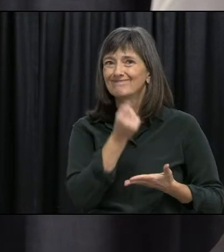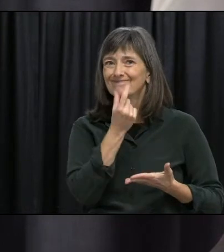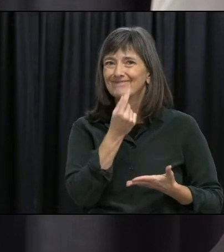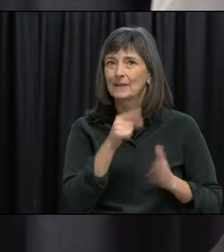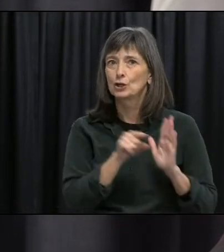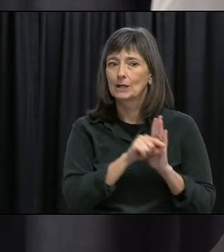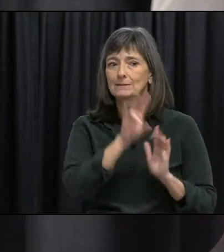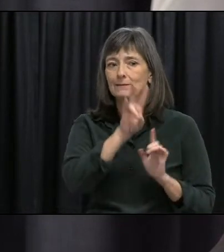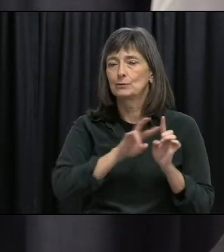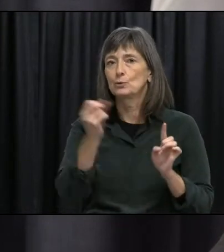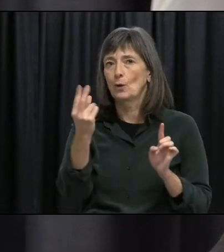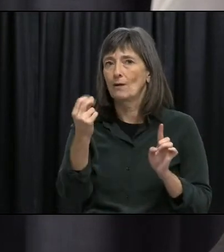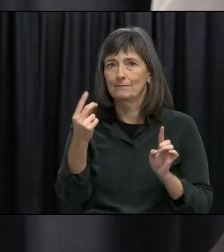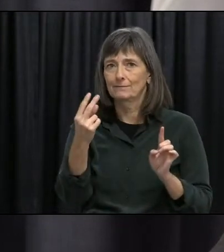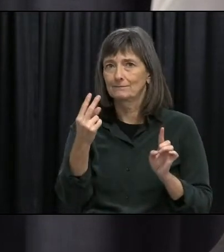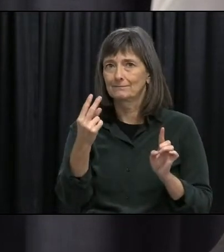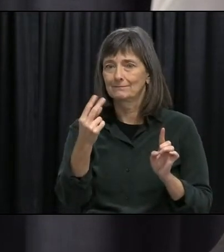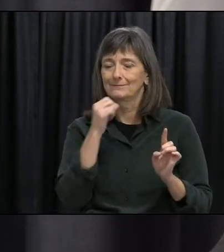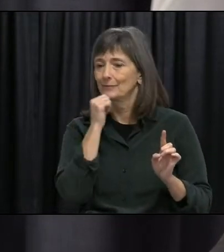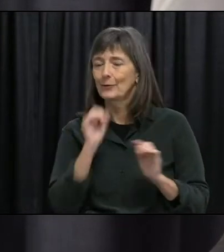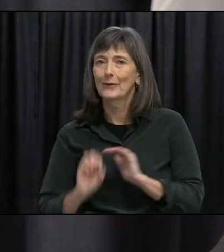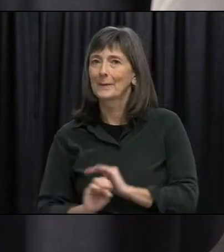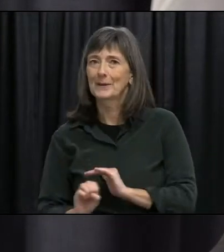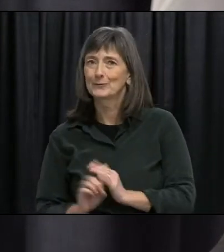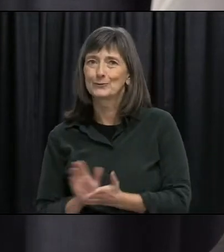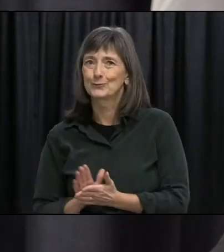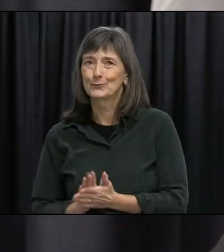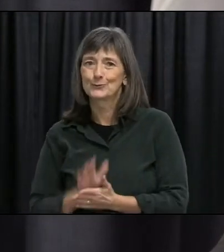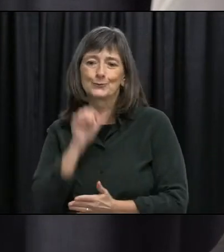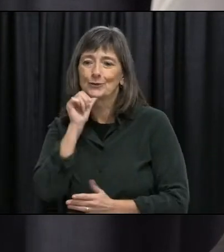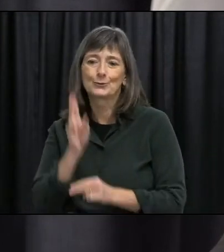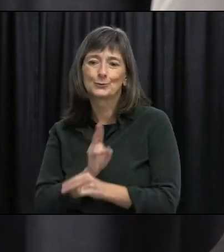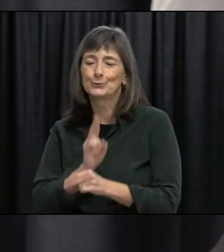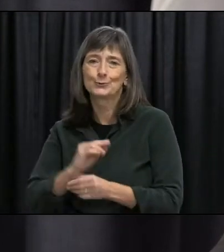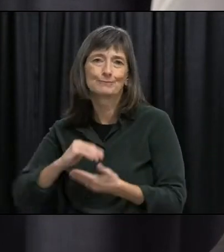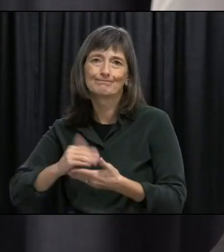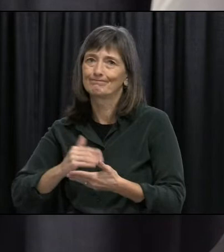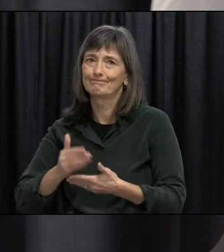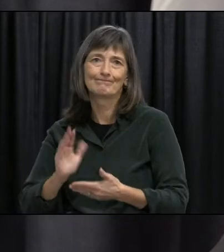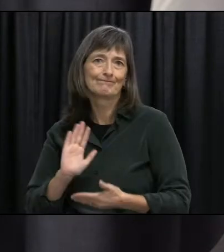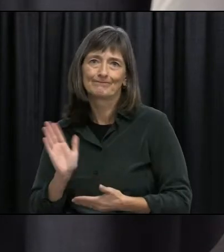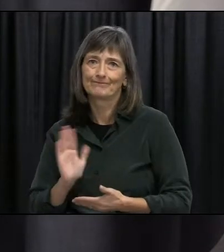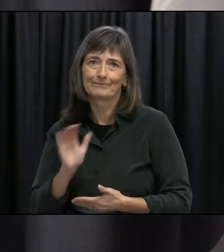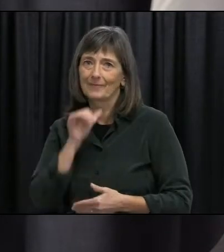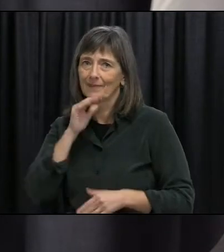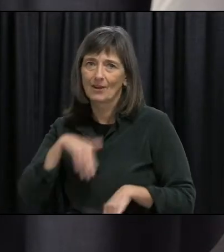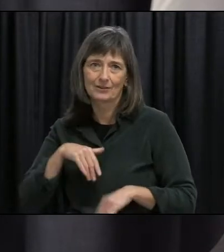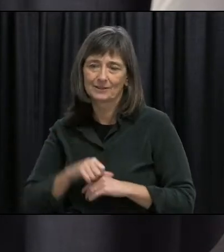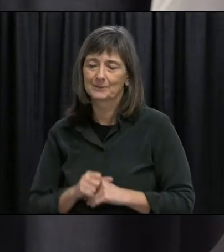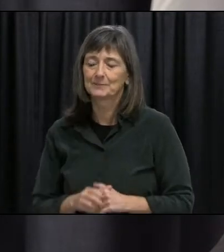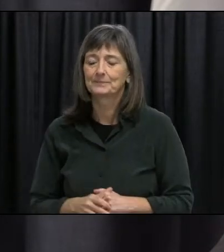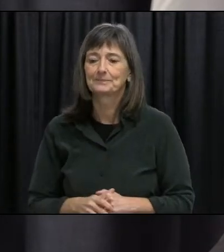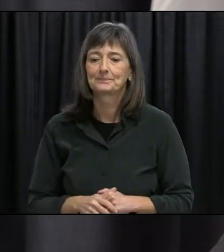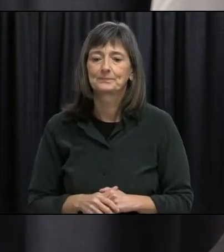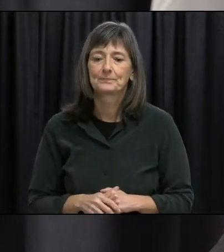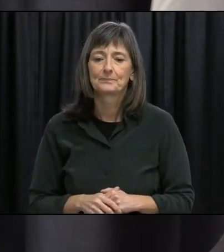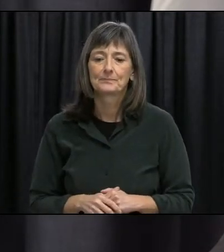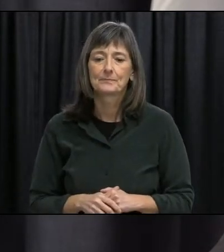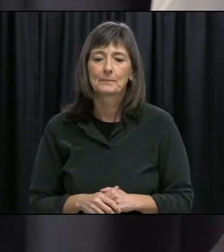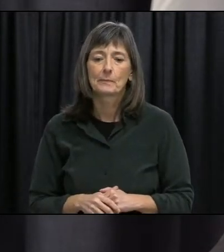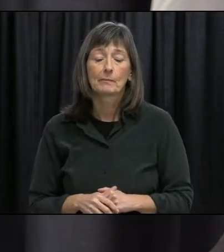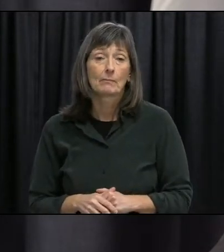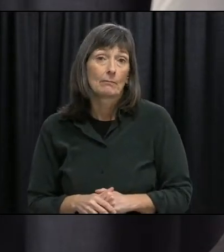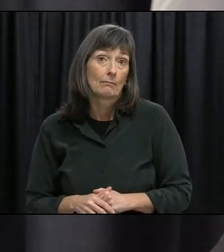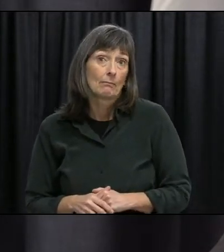7 through 12. So this is an elementary school, so the Chromebook situation is not impacted here necessarily.